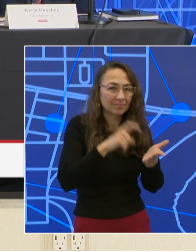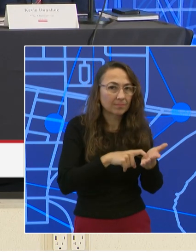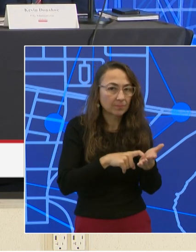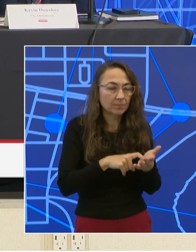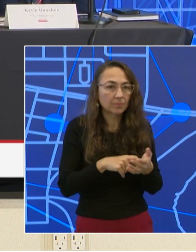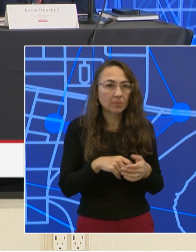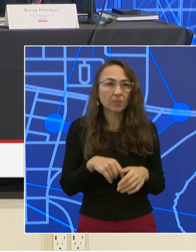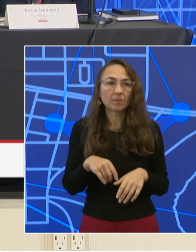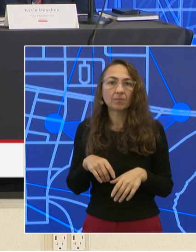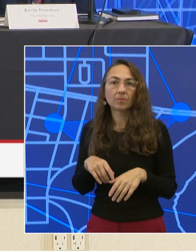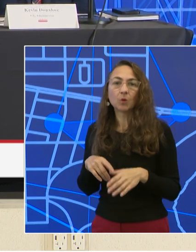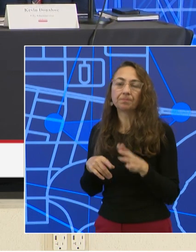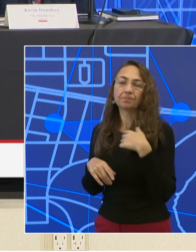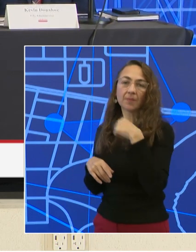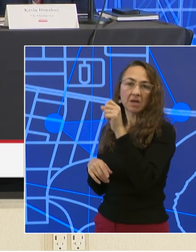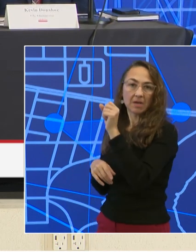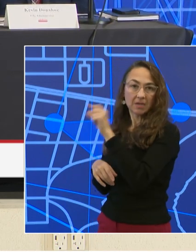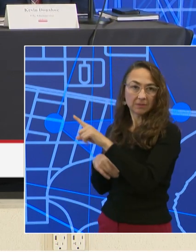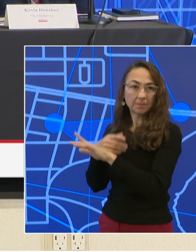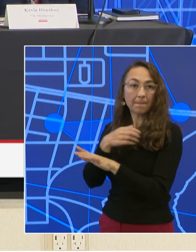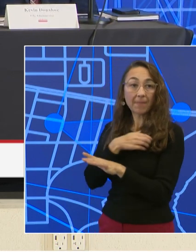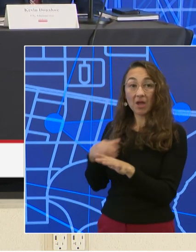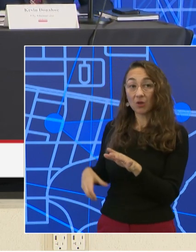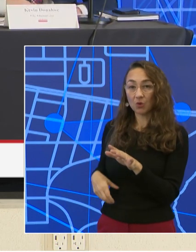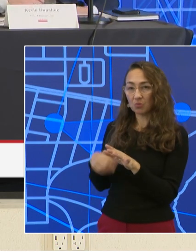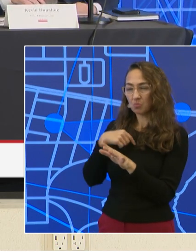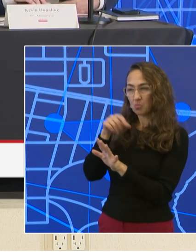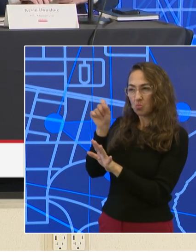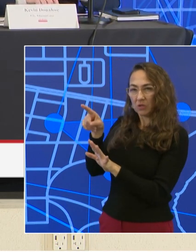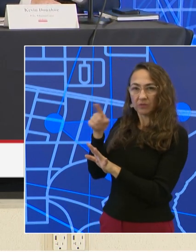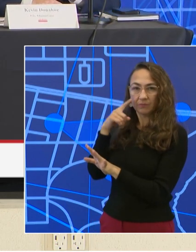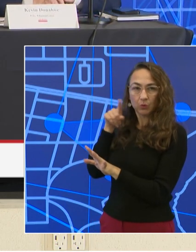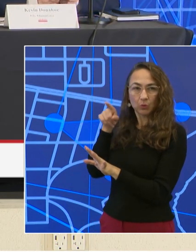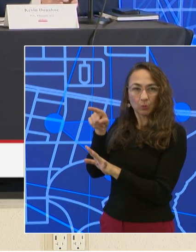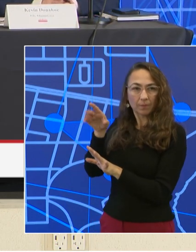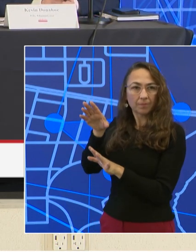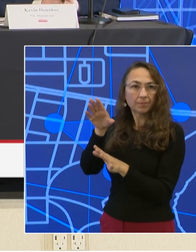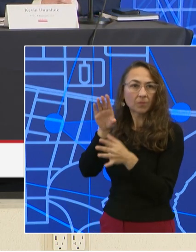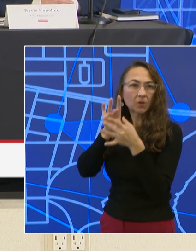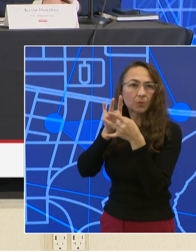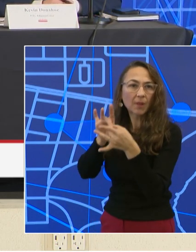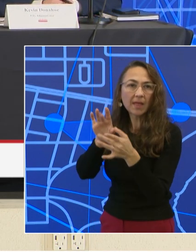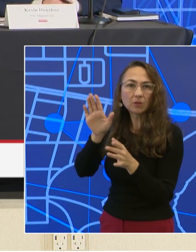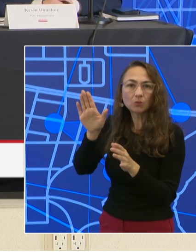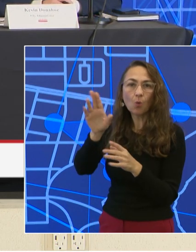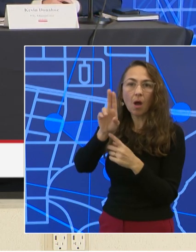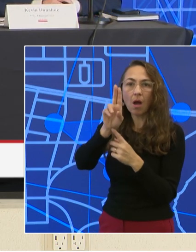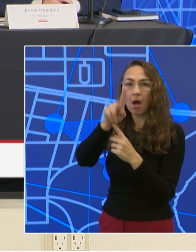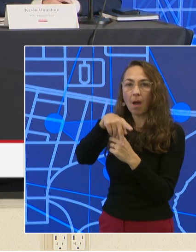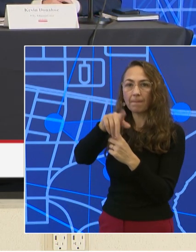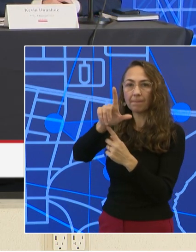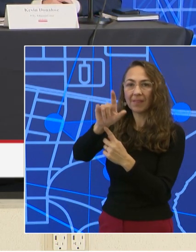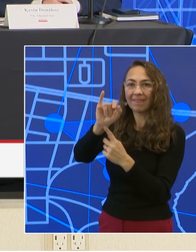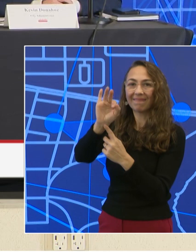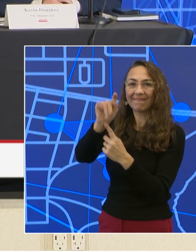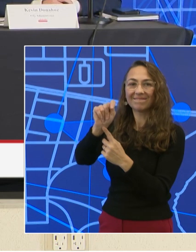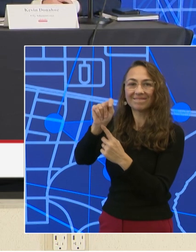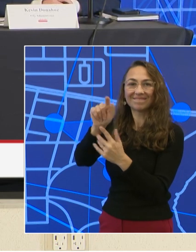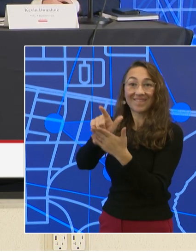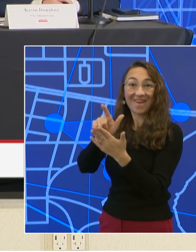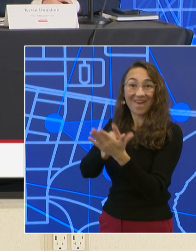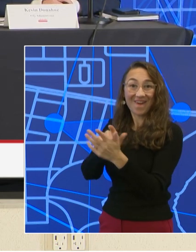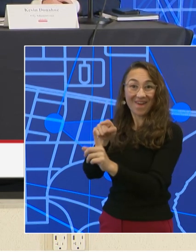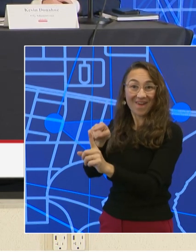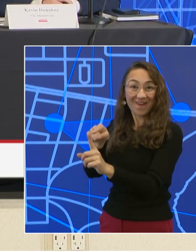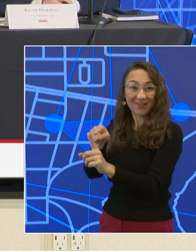Bowser, I don't know if it's part of your Uplift initiative, but you talked to survivors of violent crime committed by young people, and they say, why are